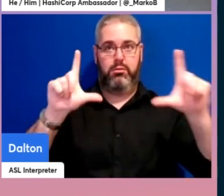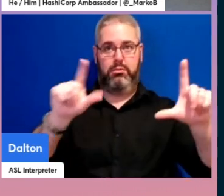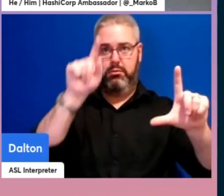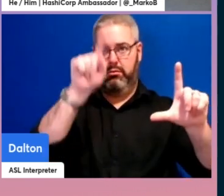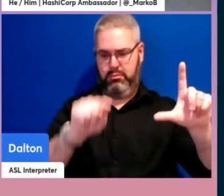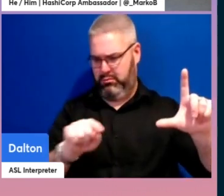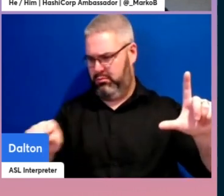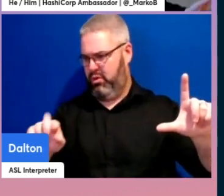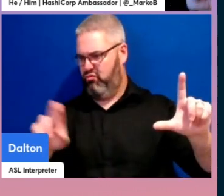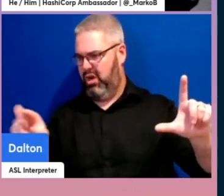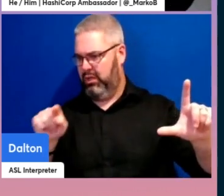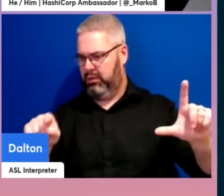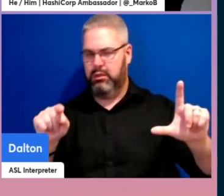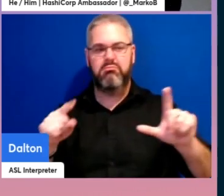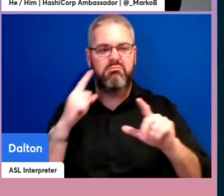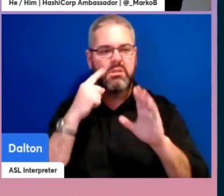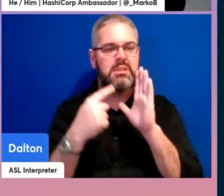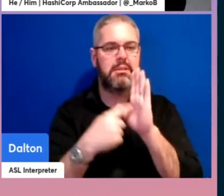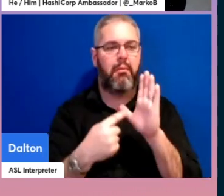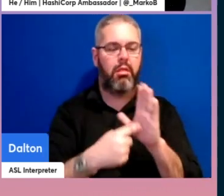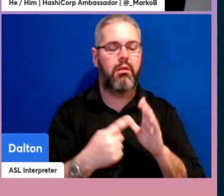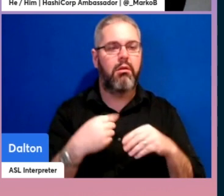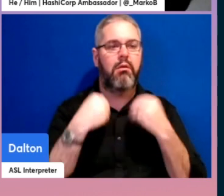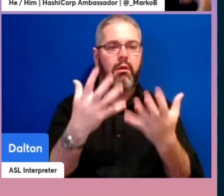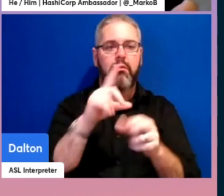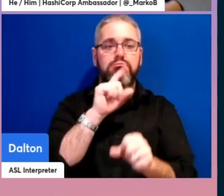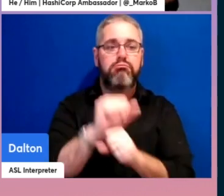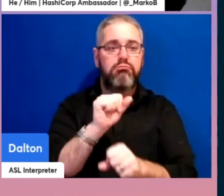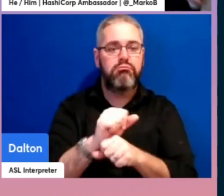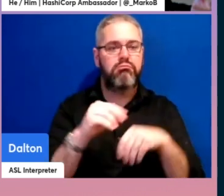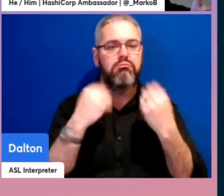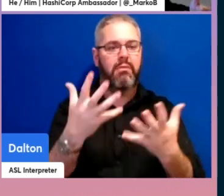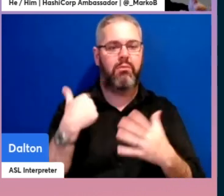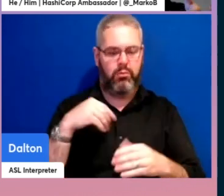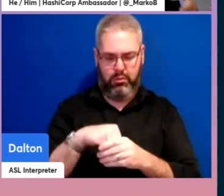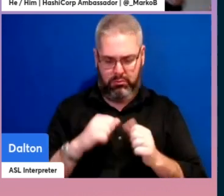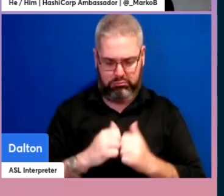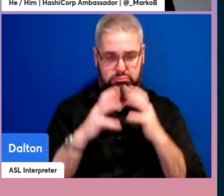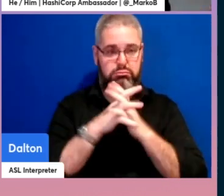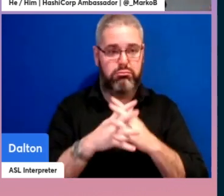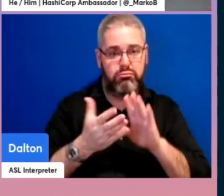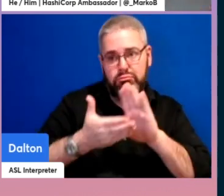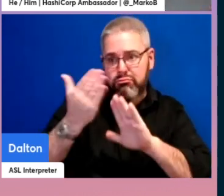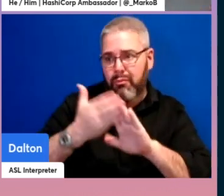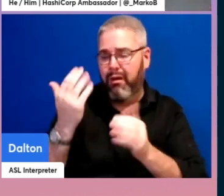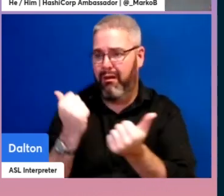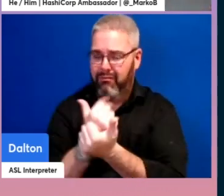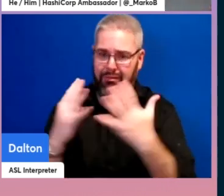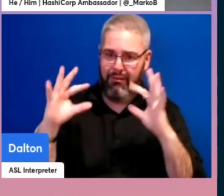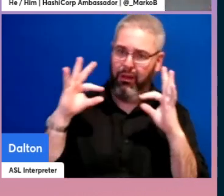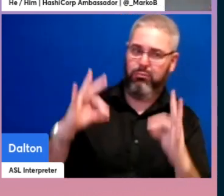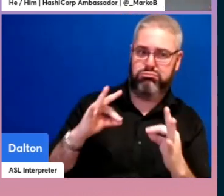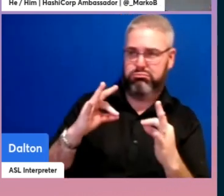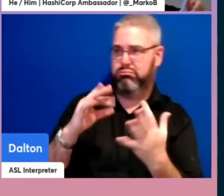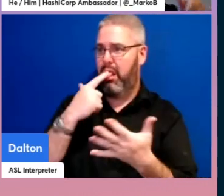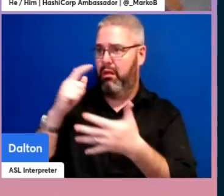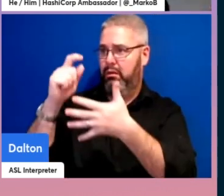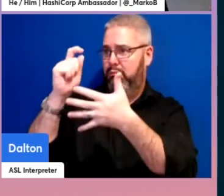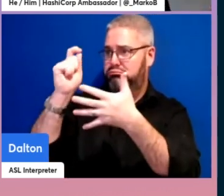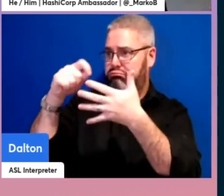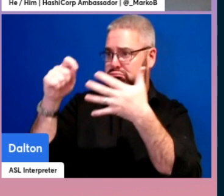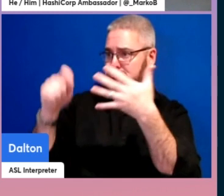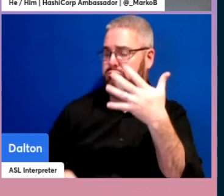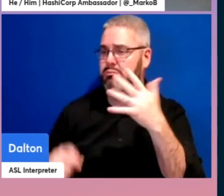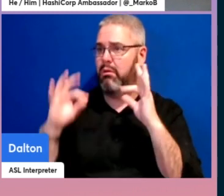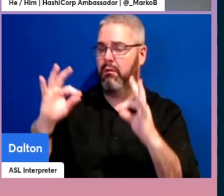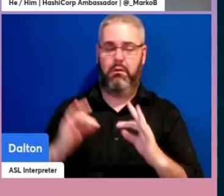example here, where when you execute it, kind of spins up infrastructure, run the tests, check everything is fine, and tears out infrastructure at the end, and kind